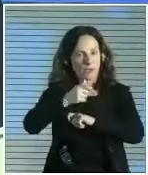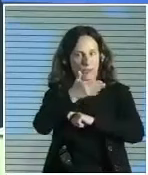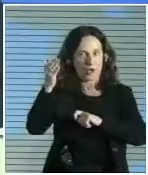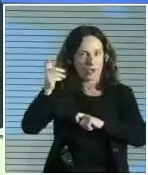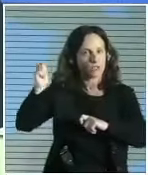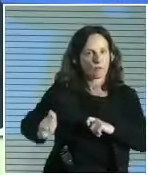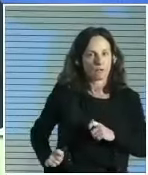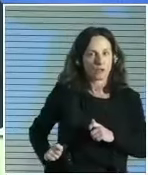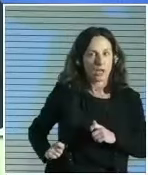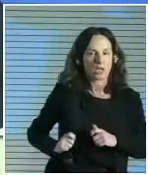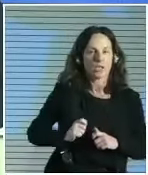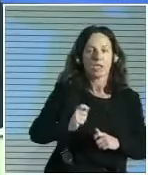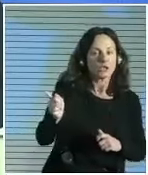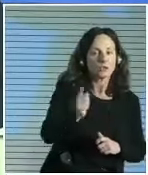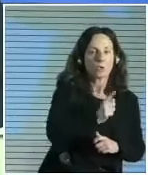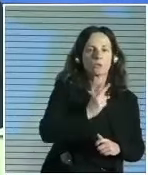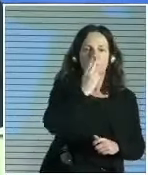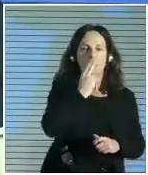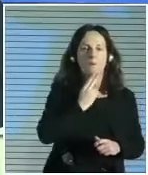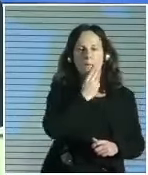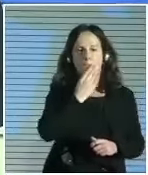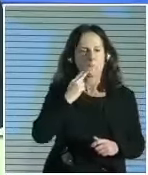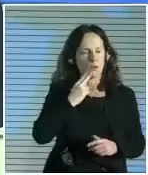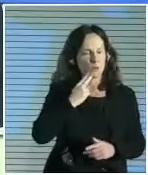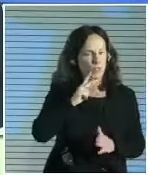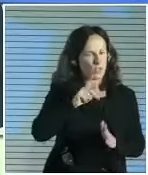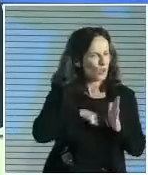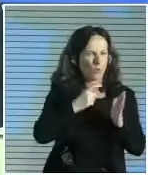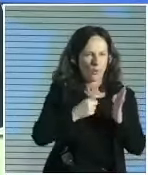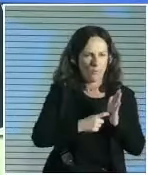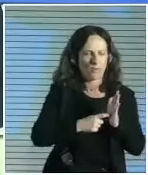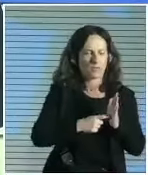And they are willing to work together the road as soon as possible,